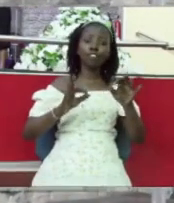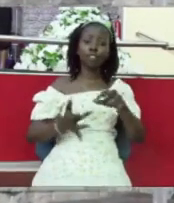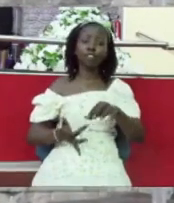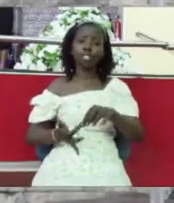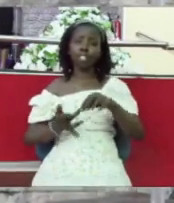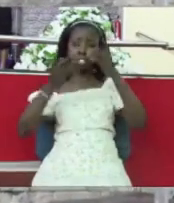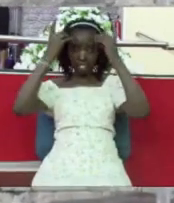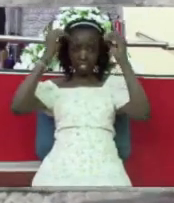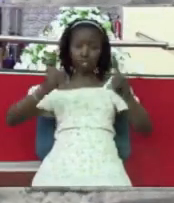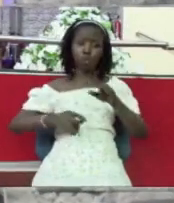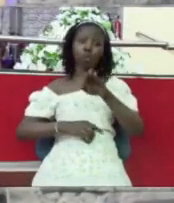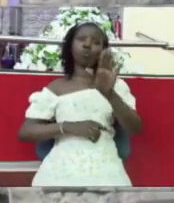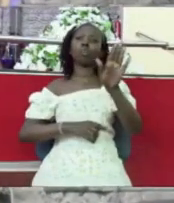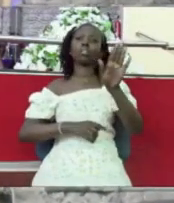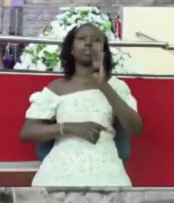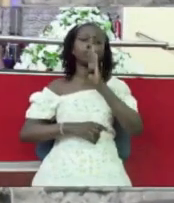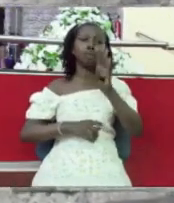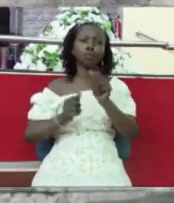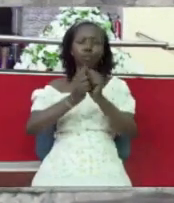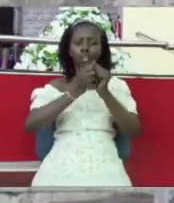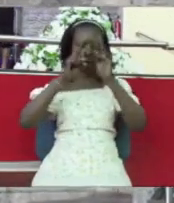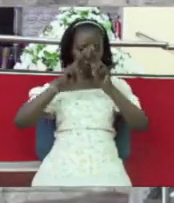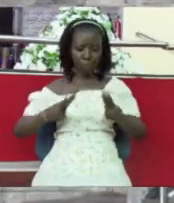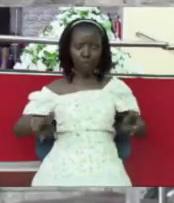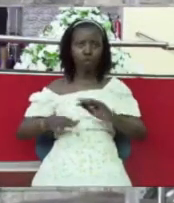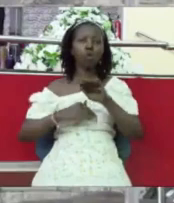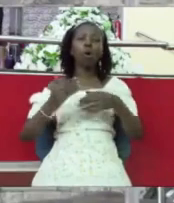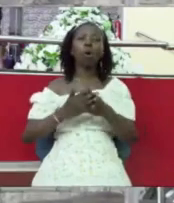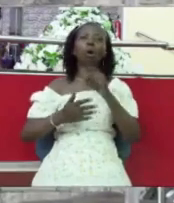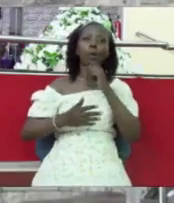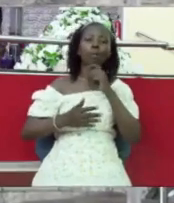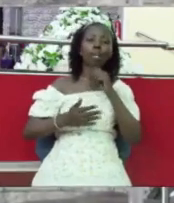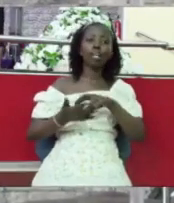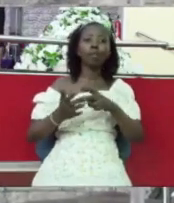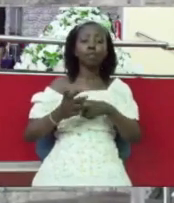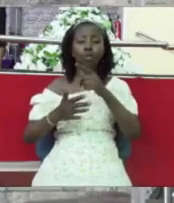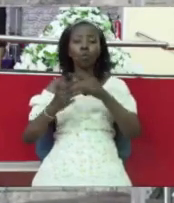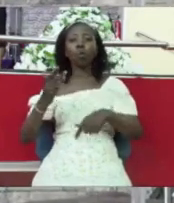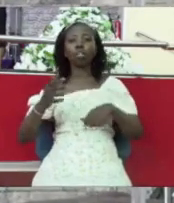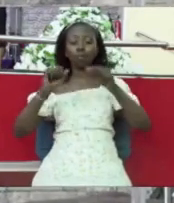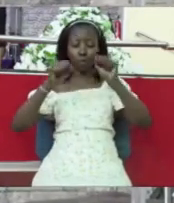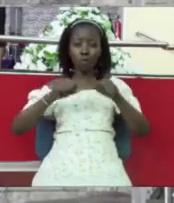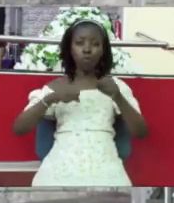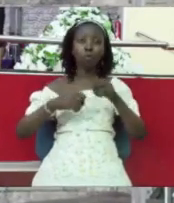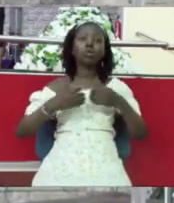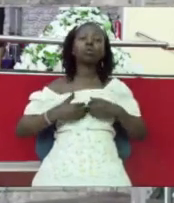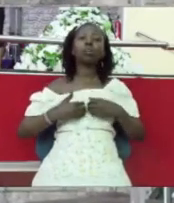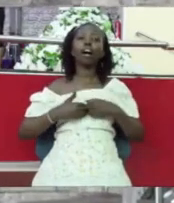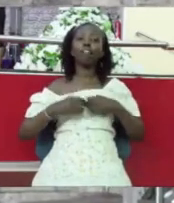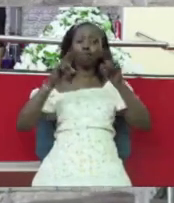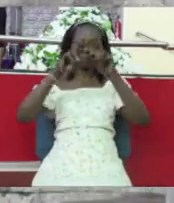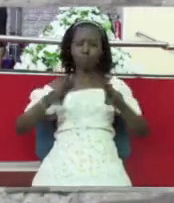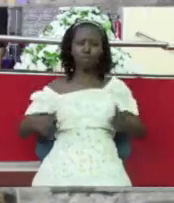kama itawezekana ukaweza kuwa na amani na watu wote. Then it means that is a possibility. Ya kwamba itamaanisha ya kwamba hilo ni